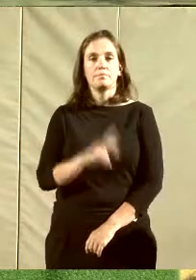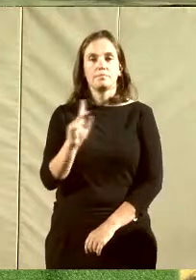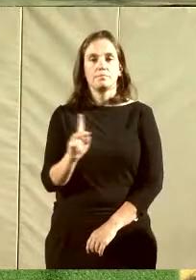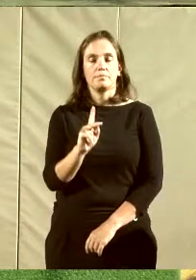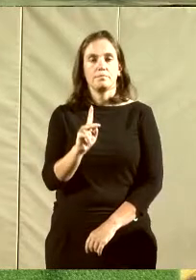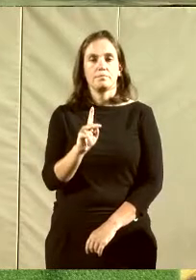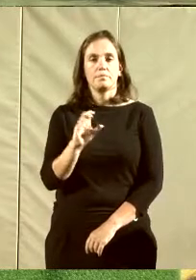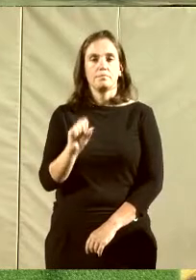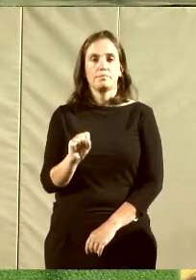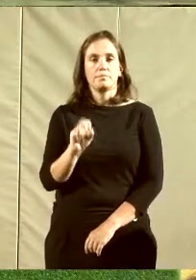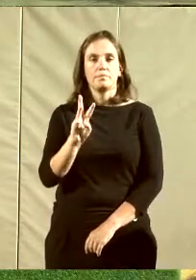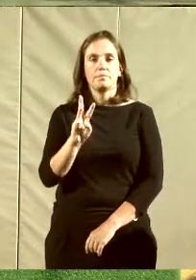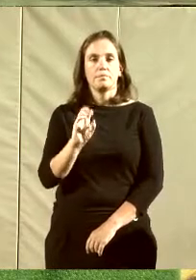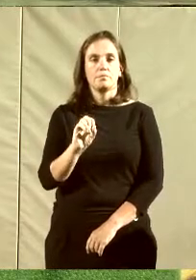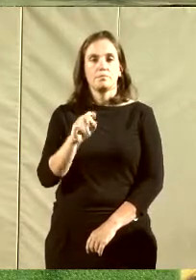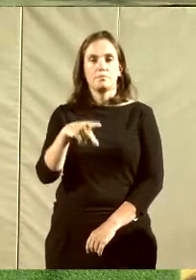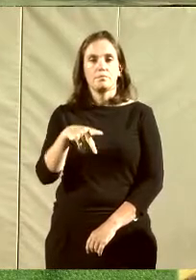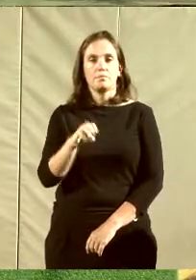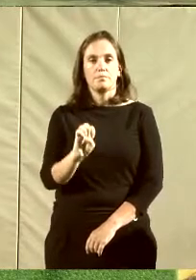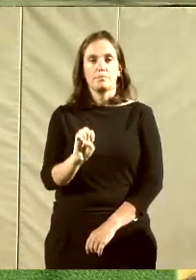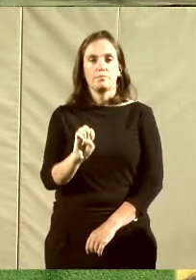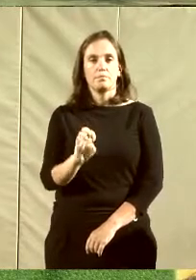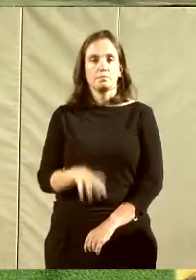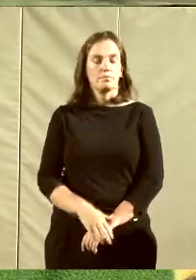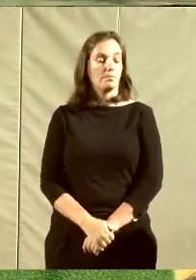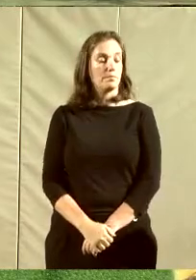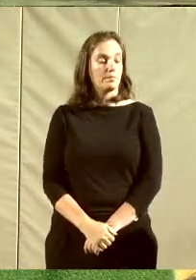Catherine Elizabeth Swope.